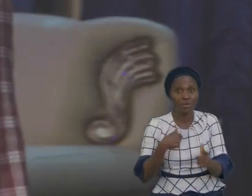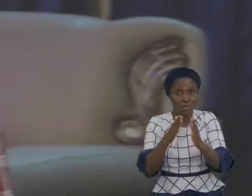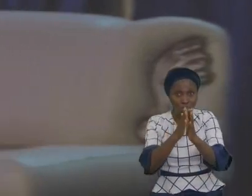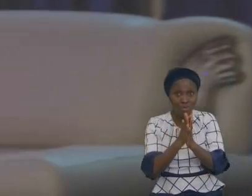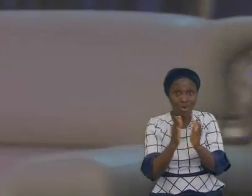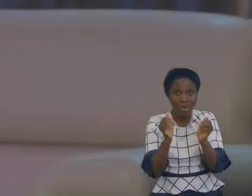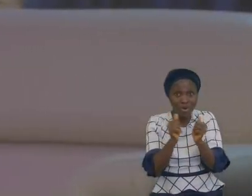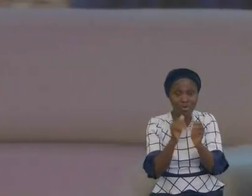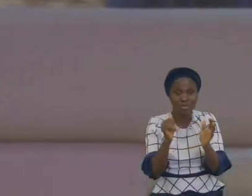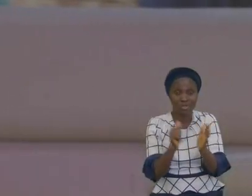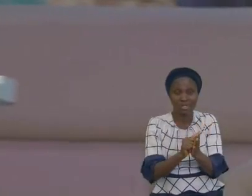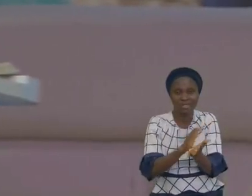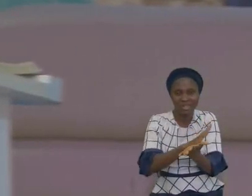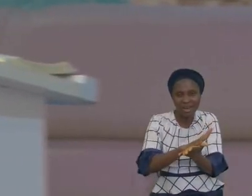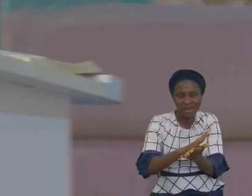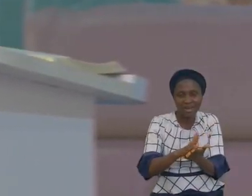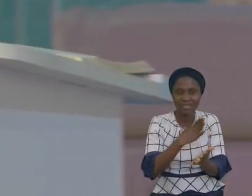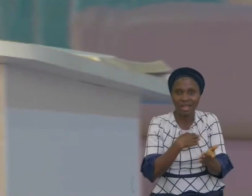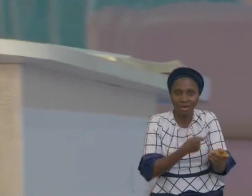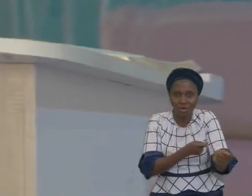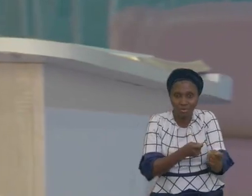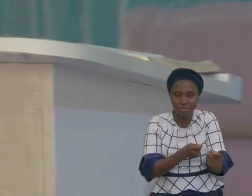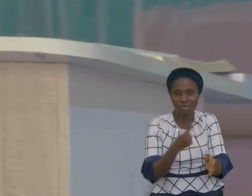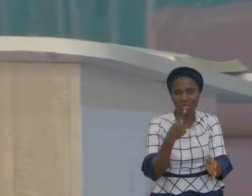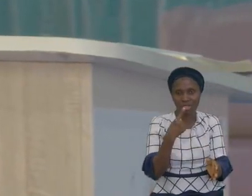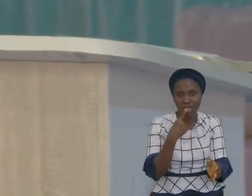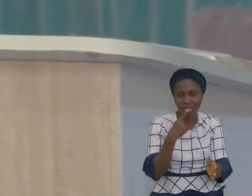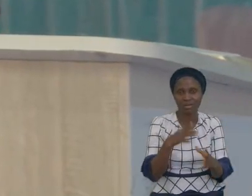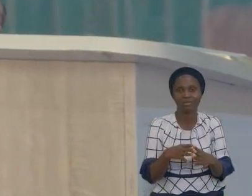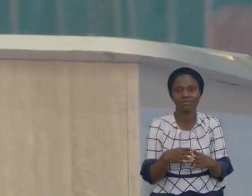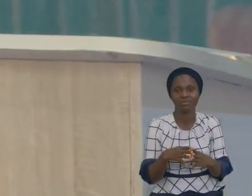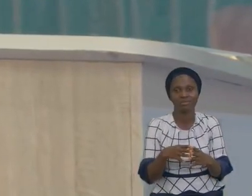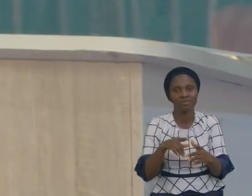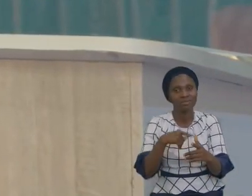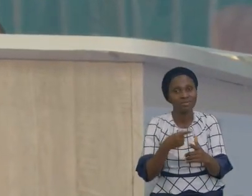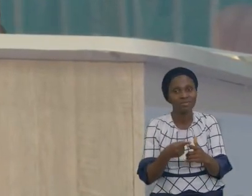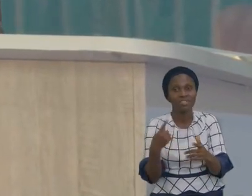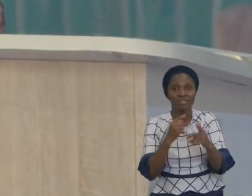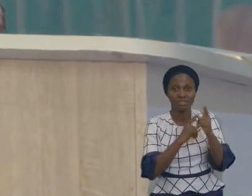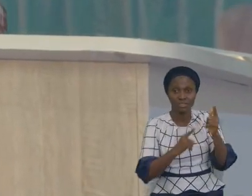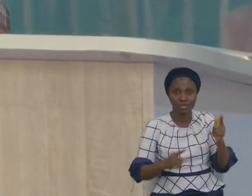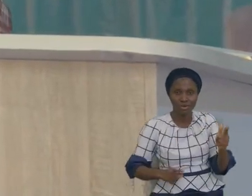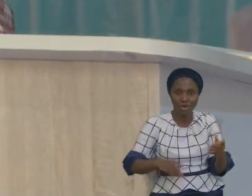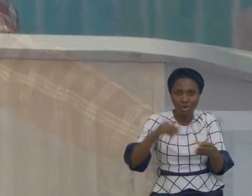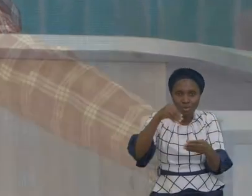and the Lord puts righteousness and holiness in our lives,